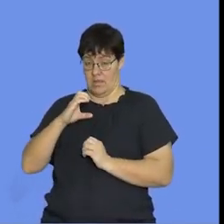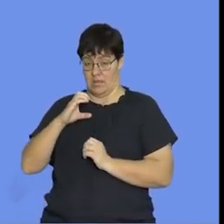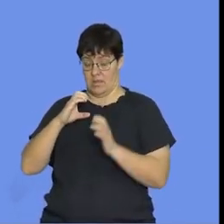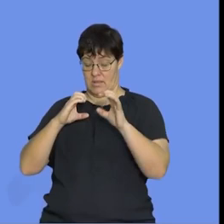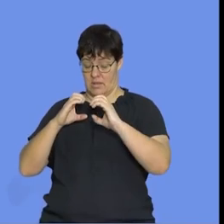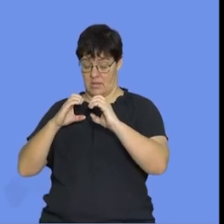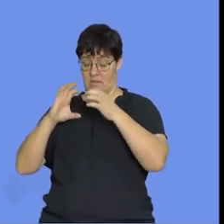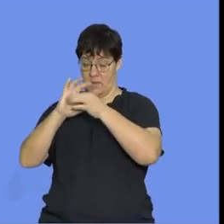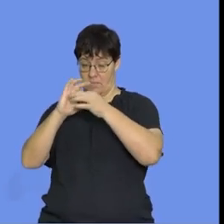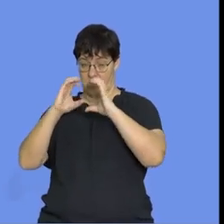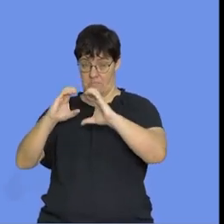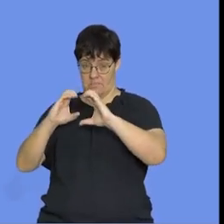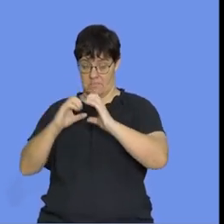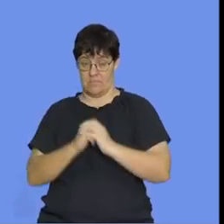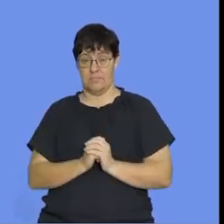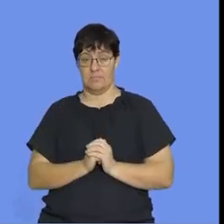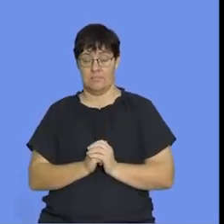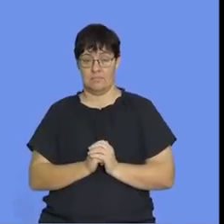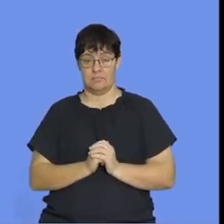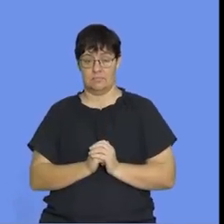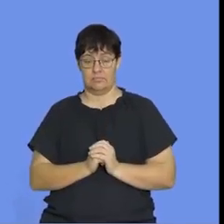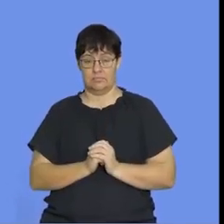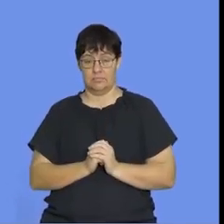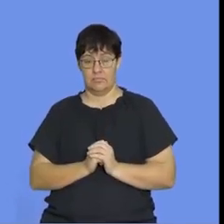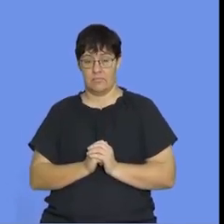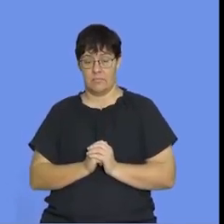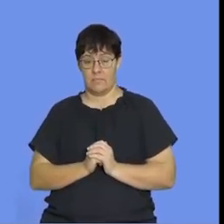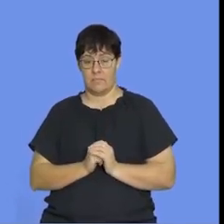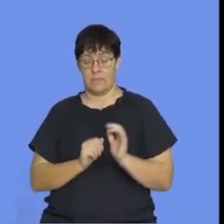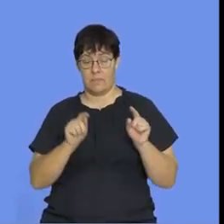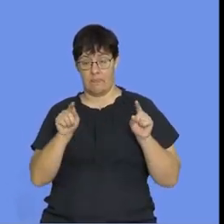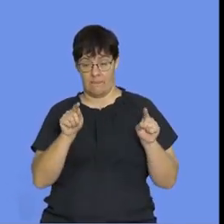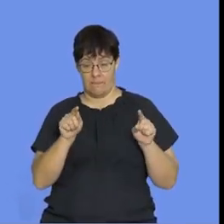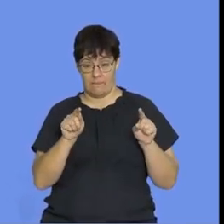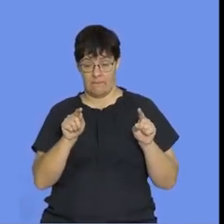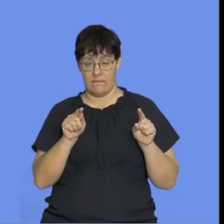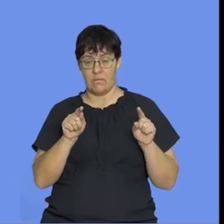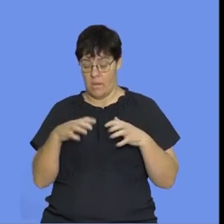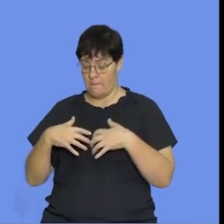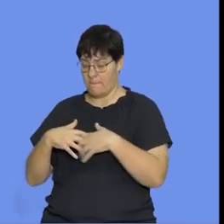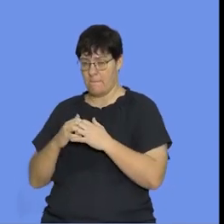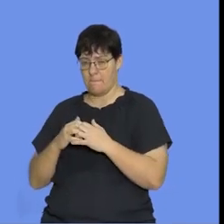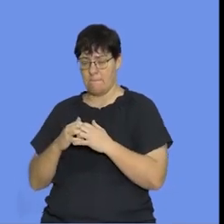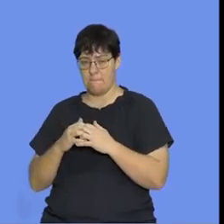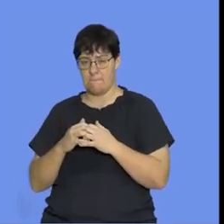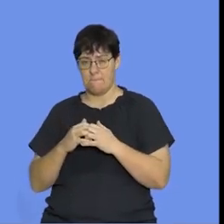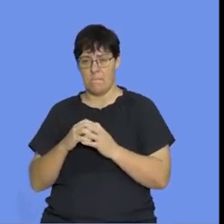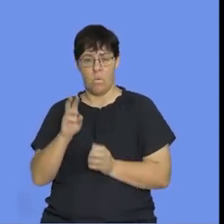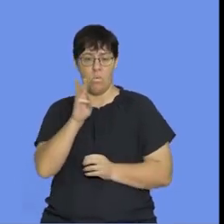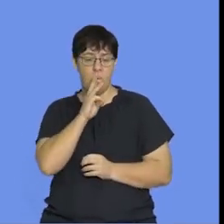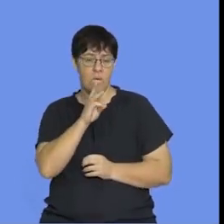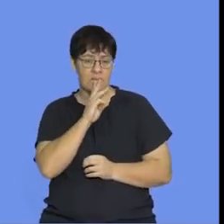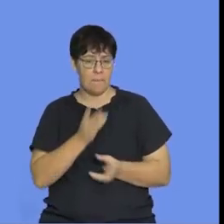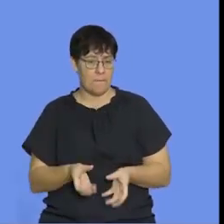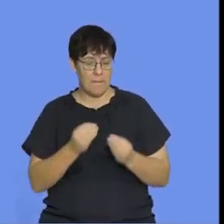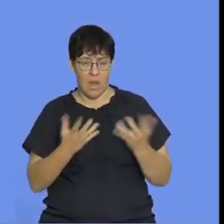oxygen, right, okay. Now, for us to actually get these molecules of water, okay, what